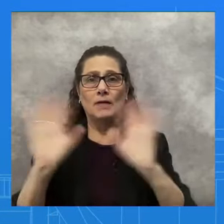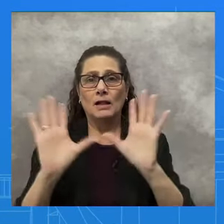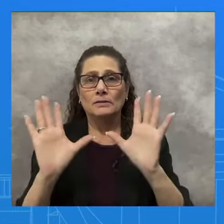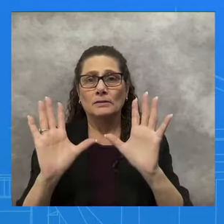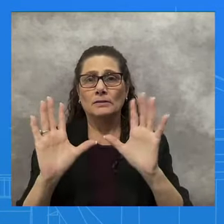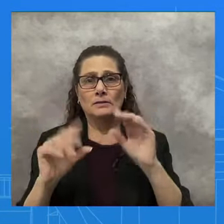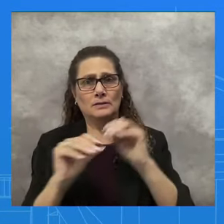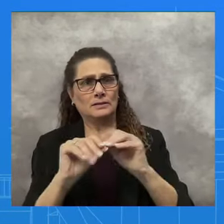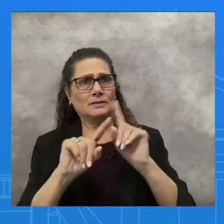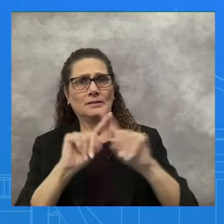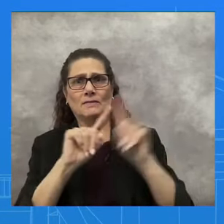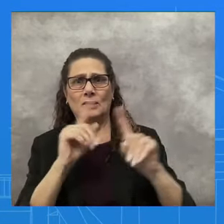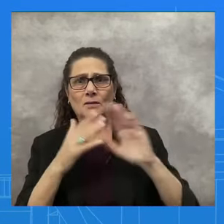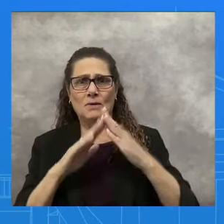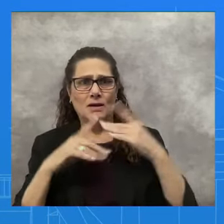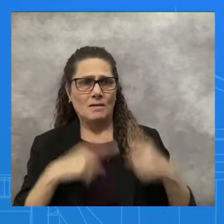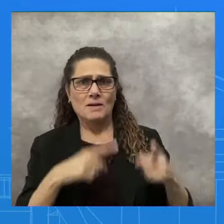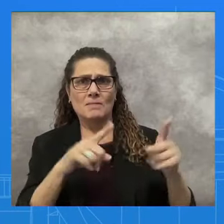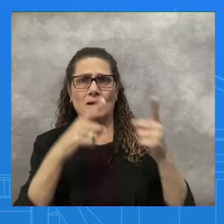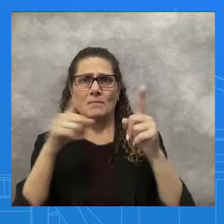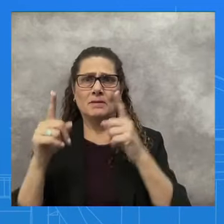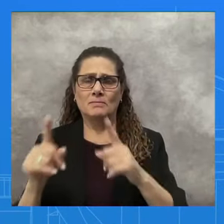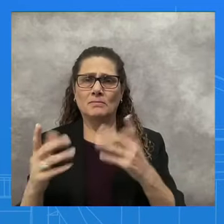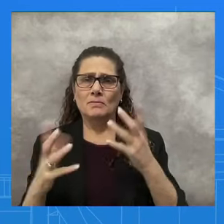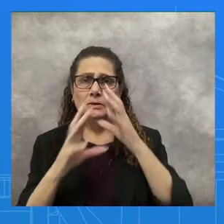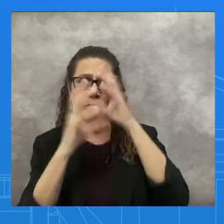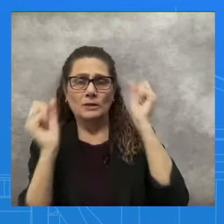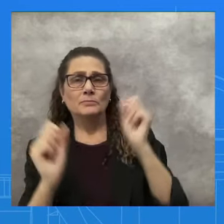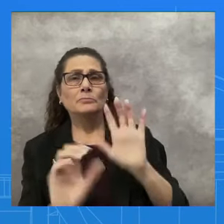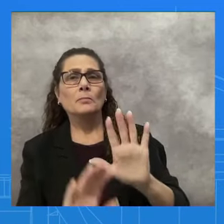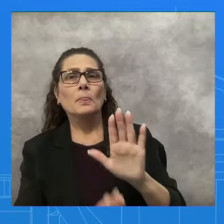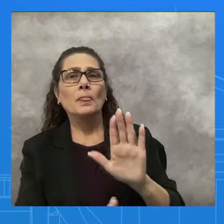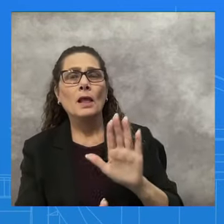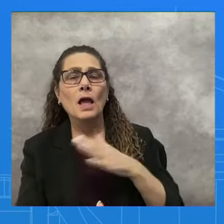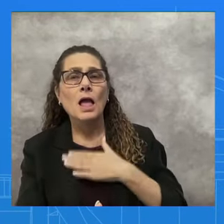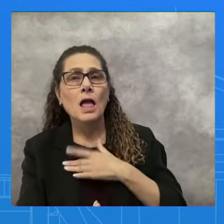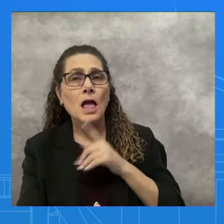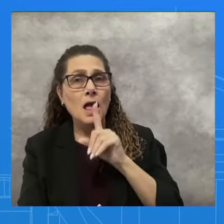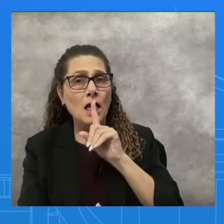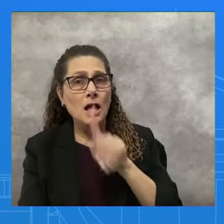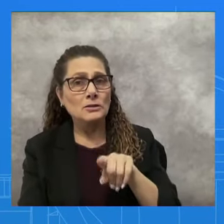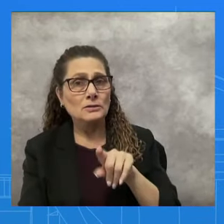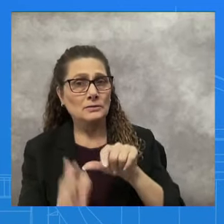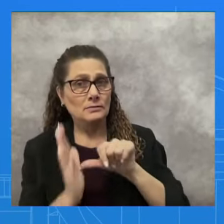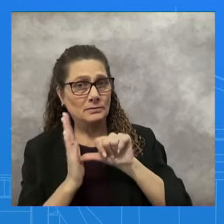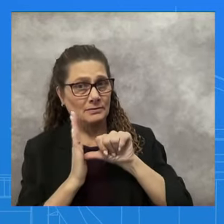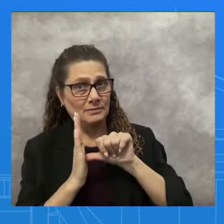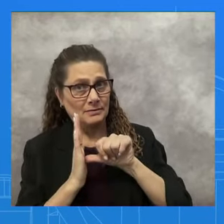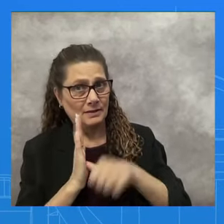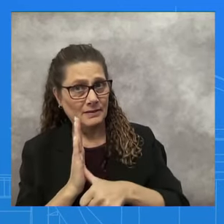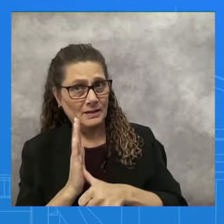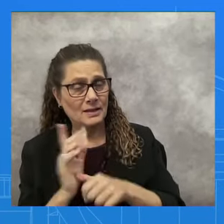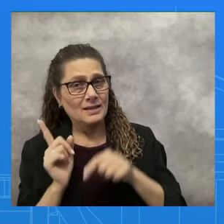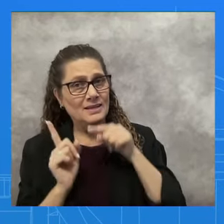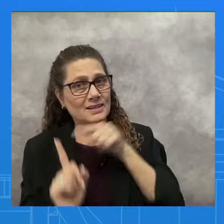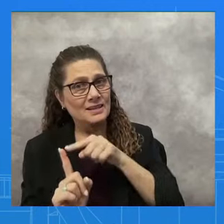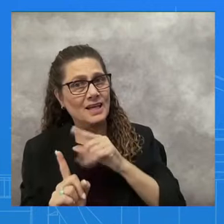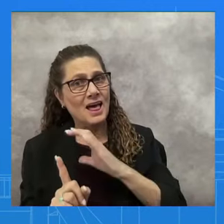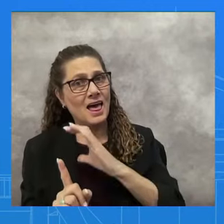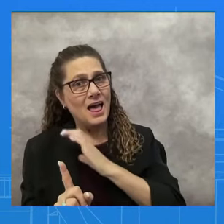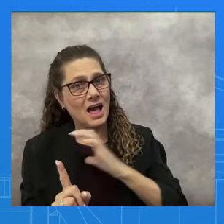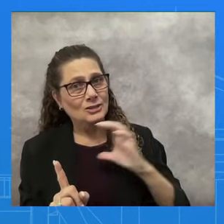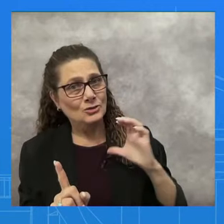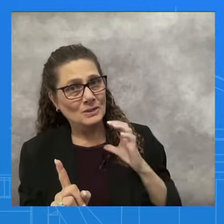more. That is exactly why we say we need to do more. We need Congress to do more. And I know your question